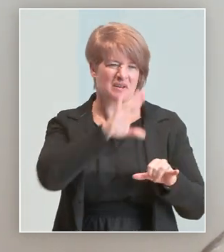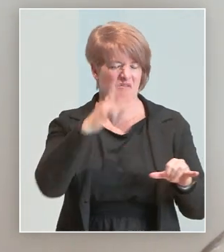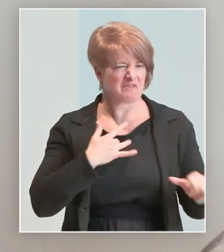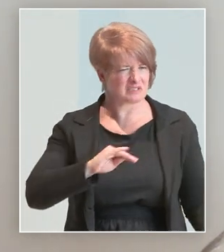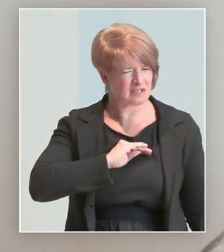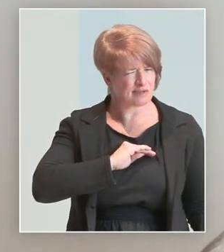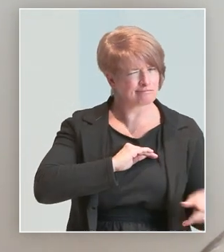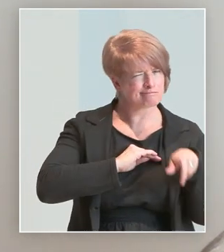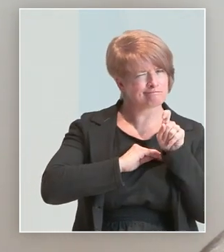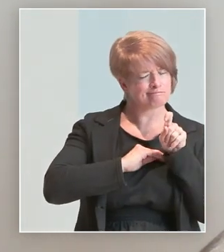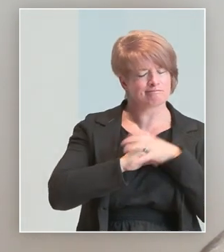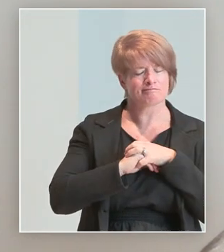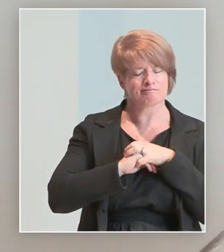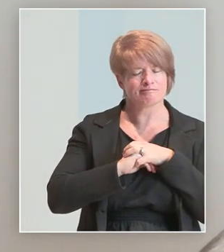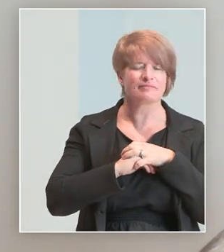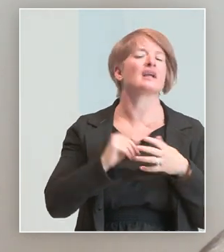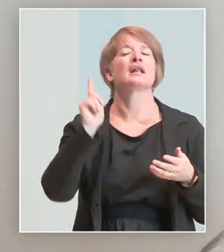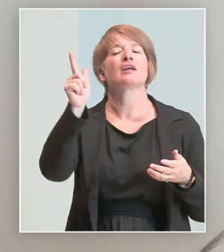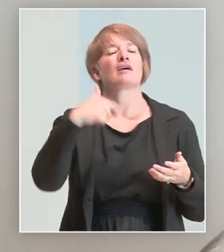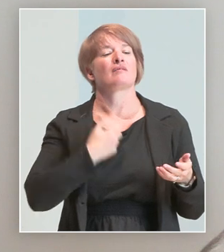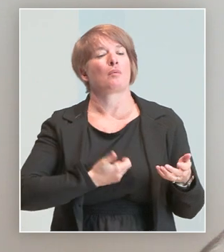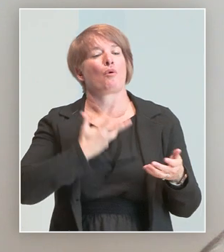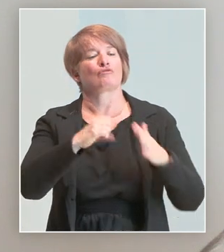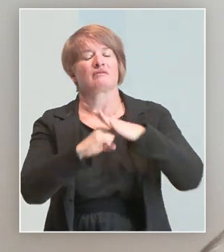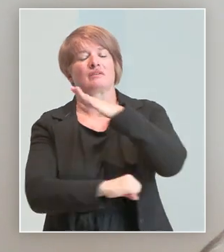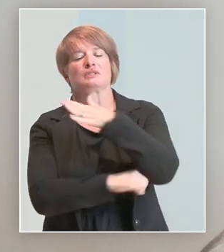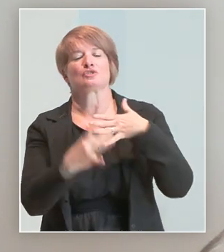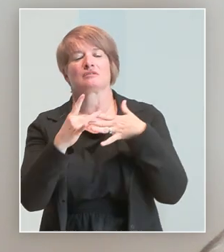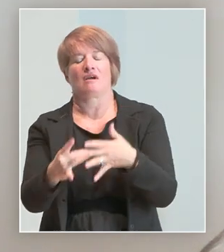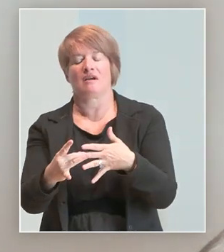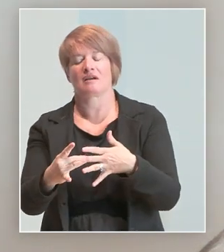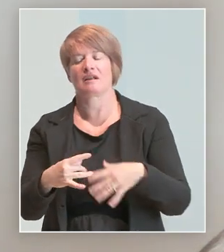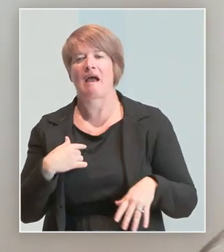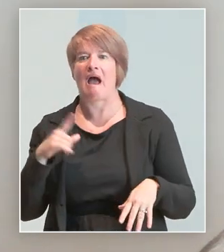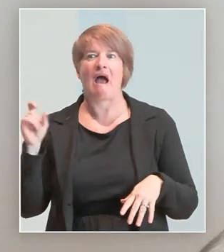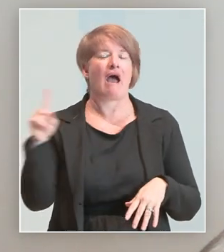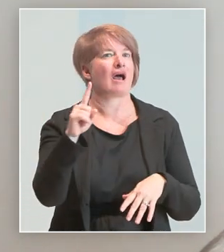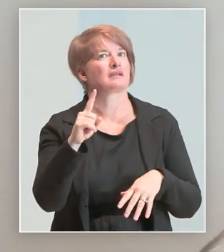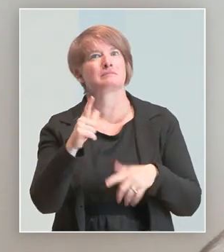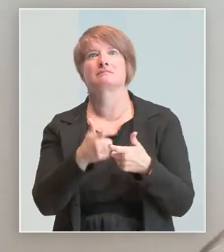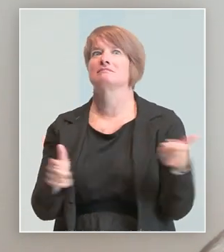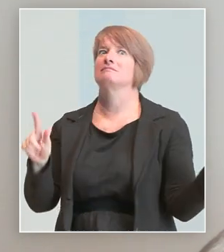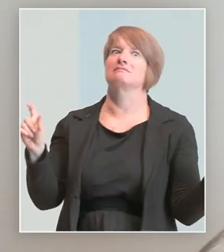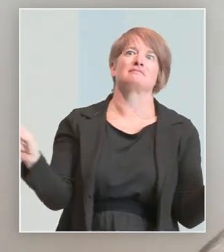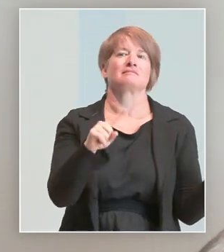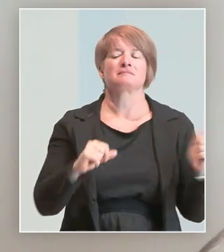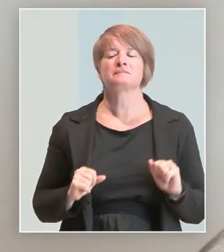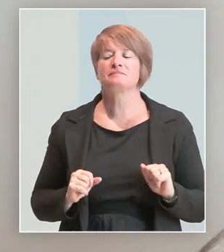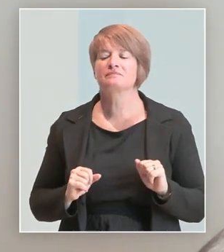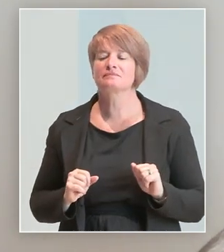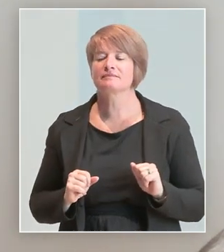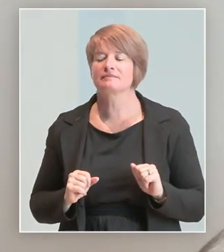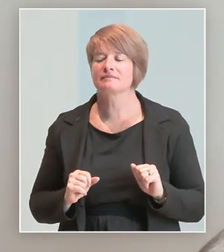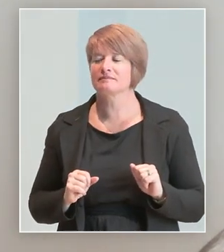satisfied? My later work on a poetry foundation guide would invite me to ask the even bigger question. How does